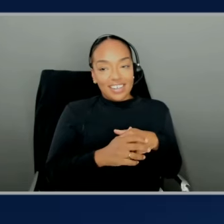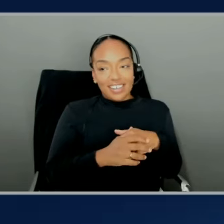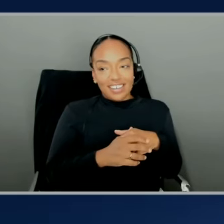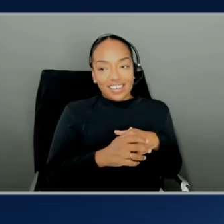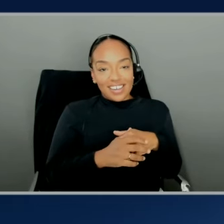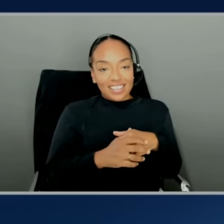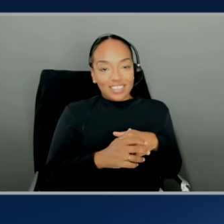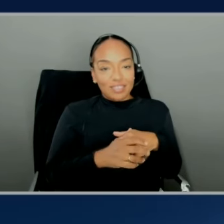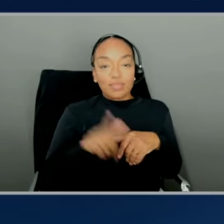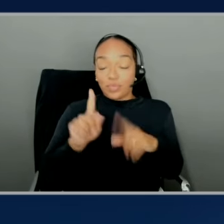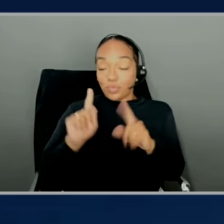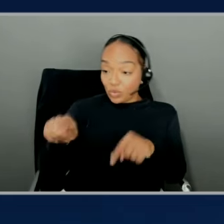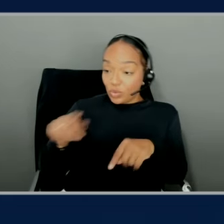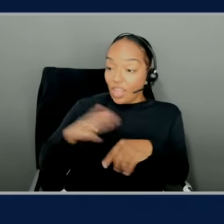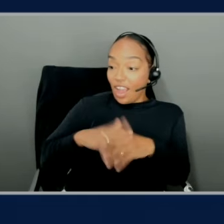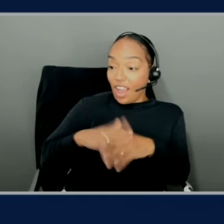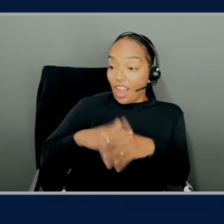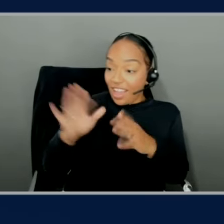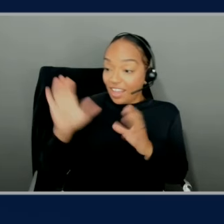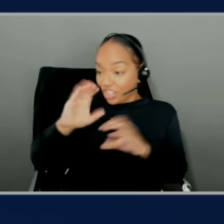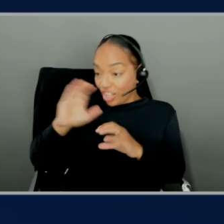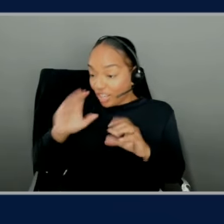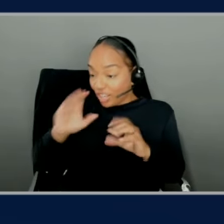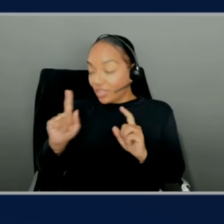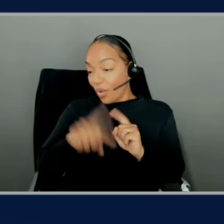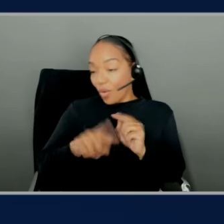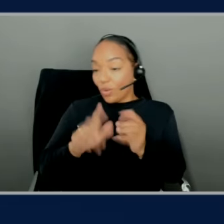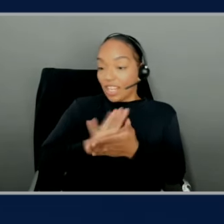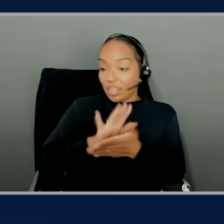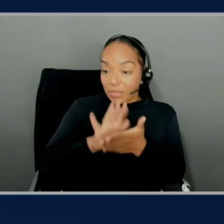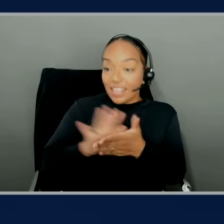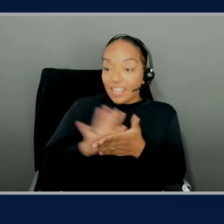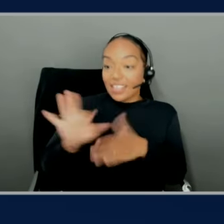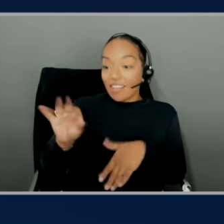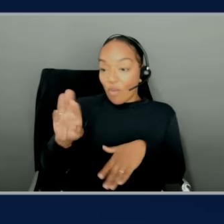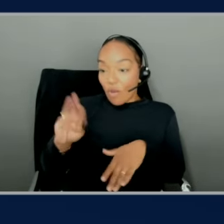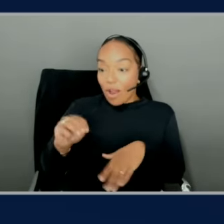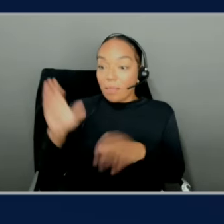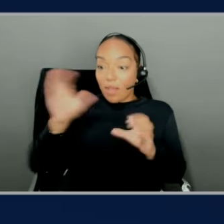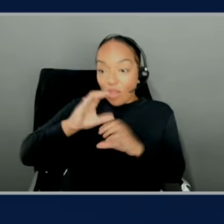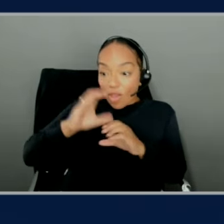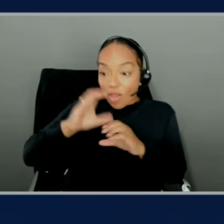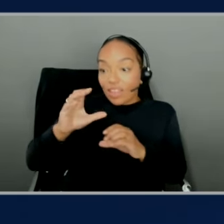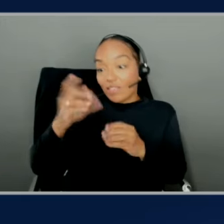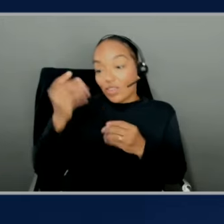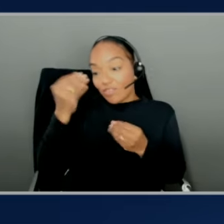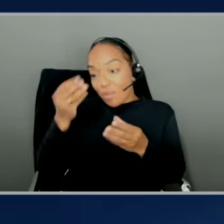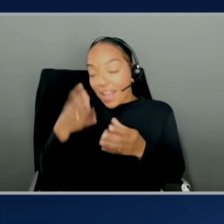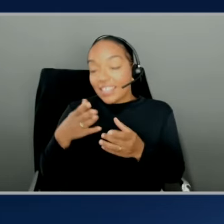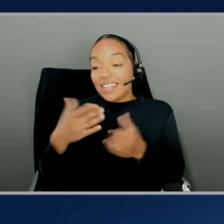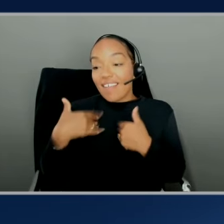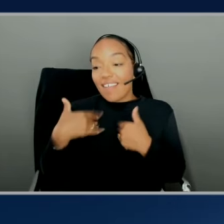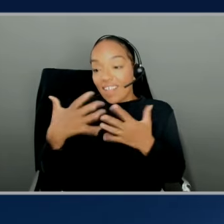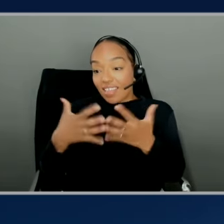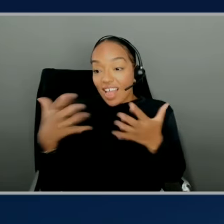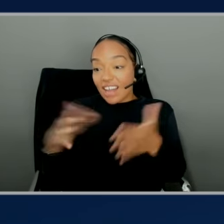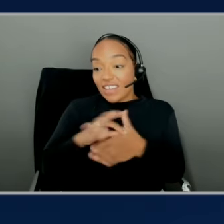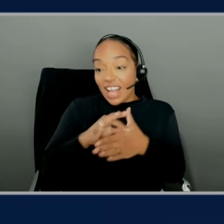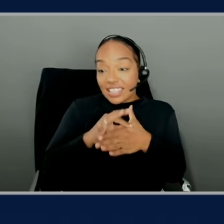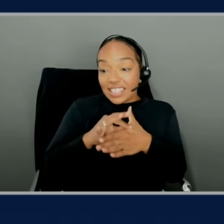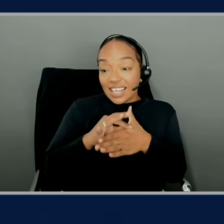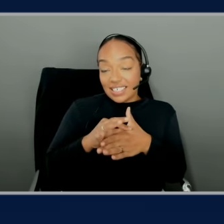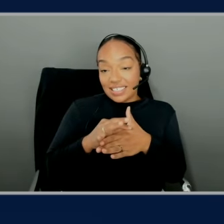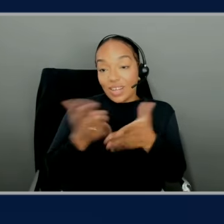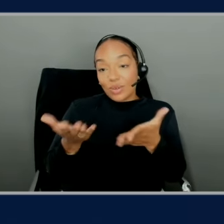You go back to online search. Again, you go back to documentation, forums, and looking for all of this information. Yeah. And then there's a lot of context switching happening. So